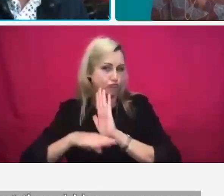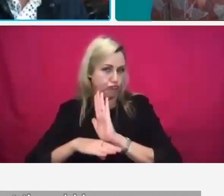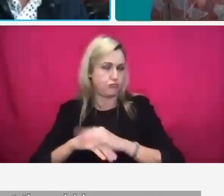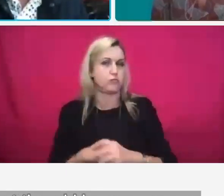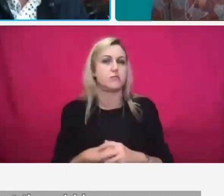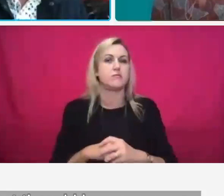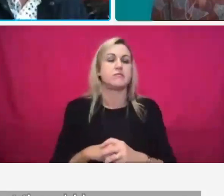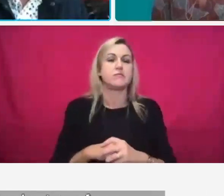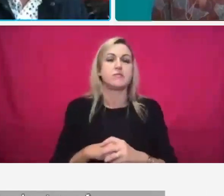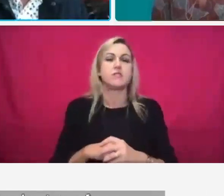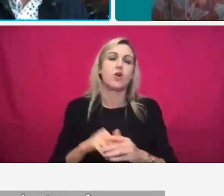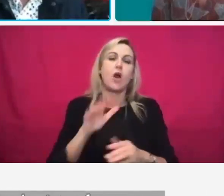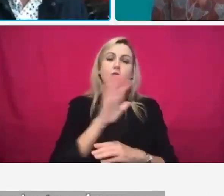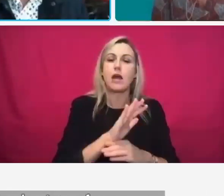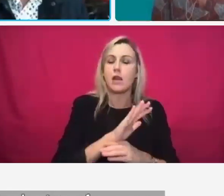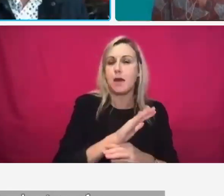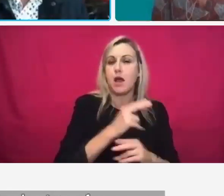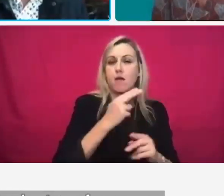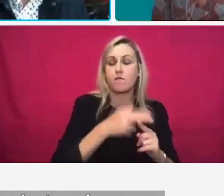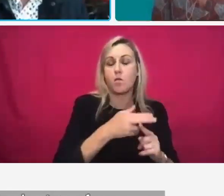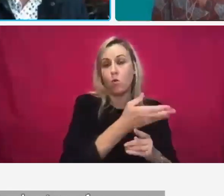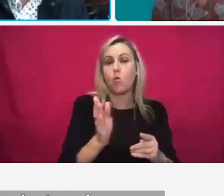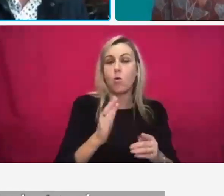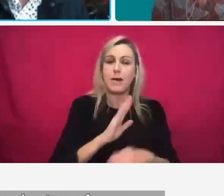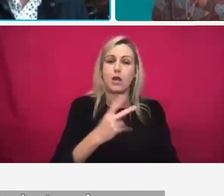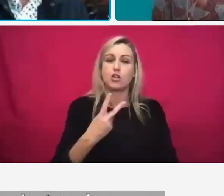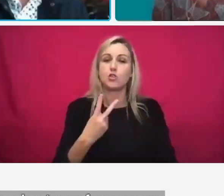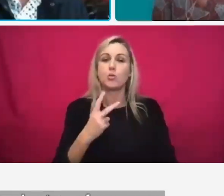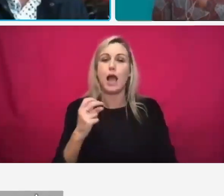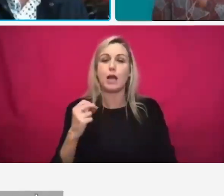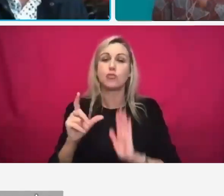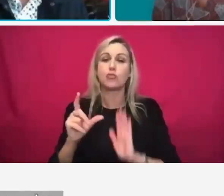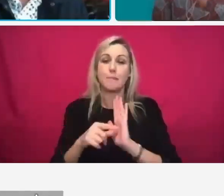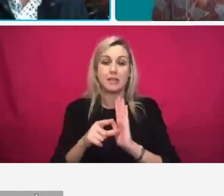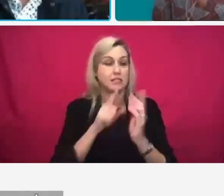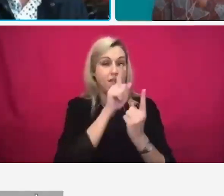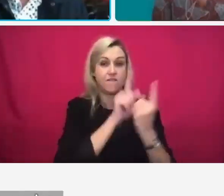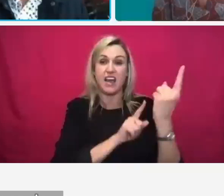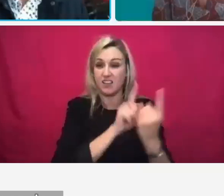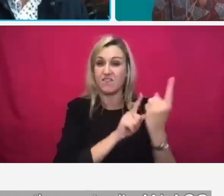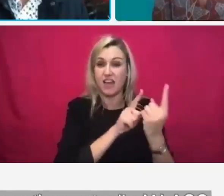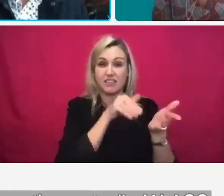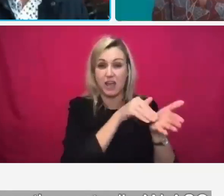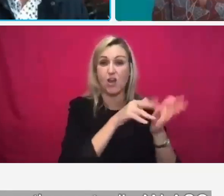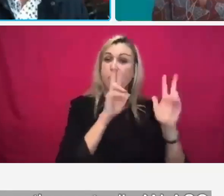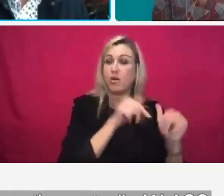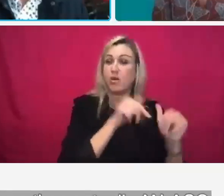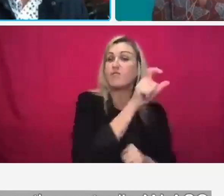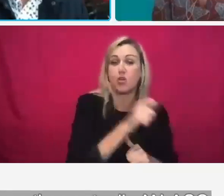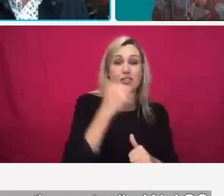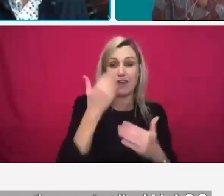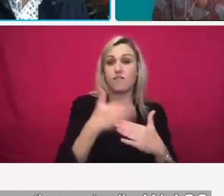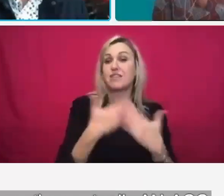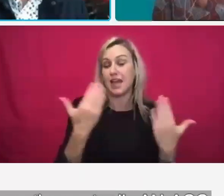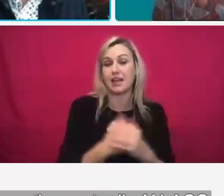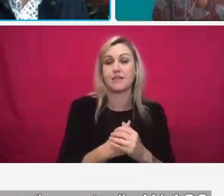be, on average, across the sector, 200 minutes of care per resident per day. So if